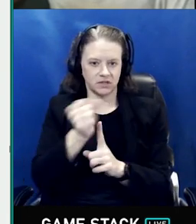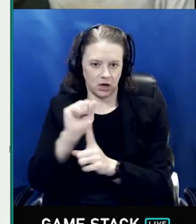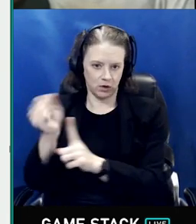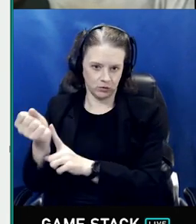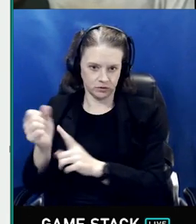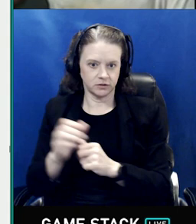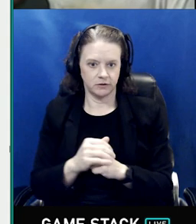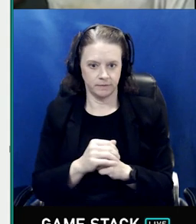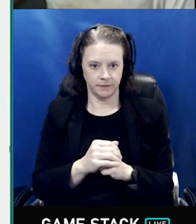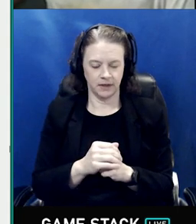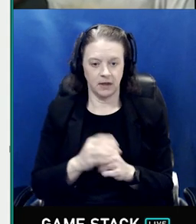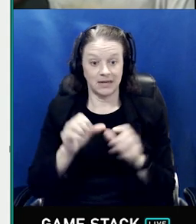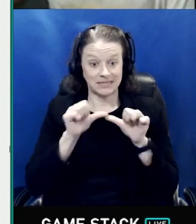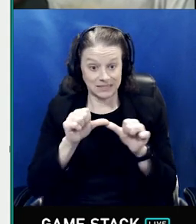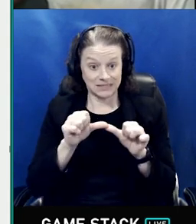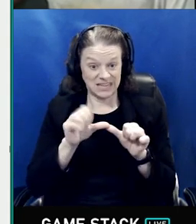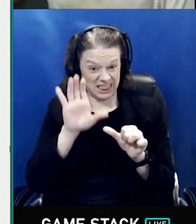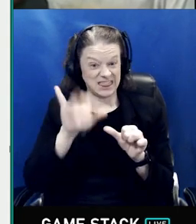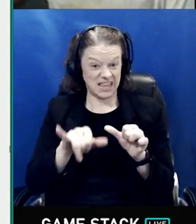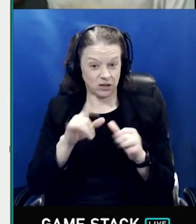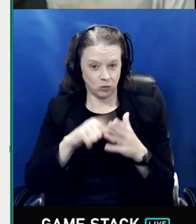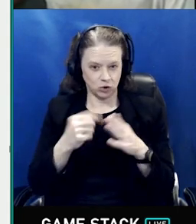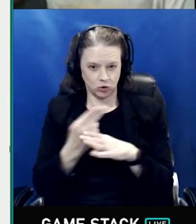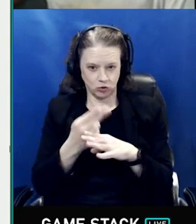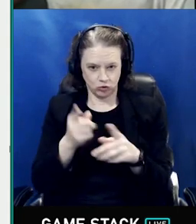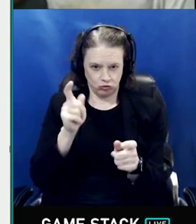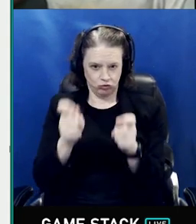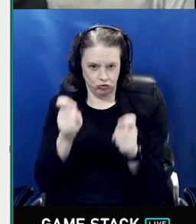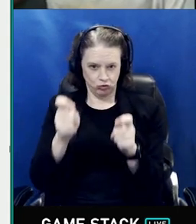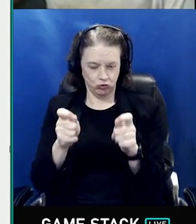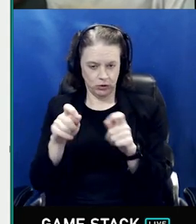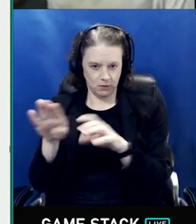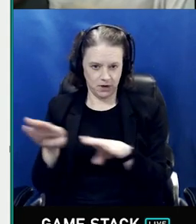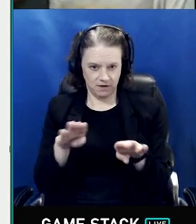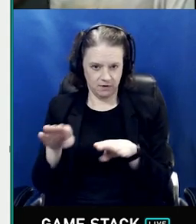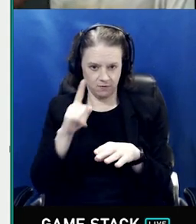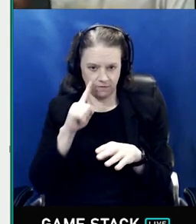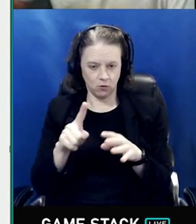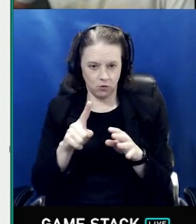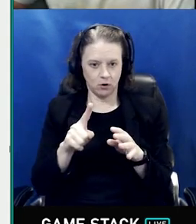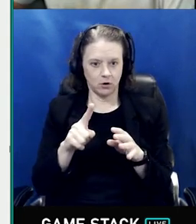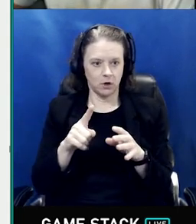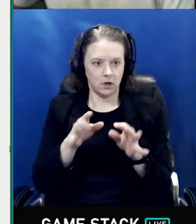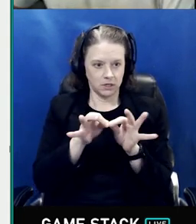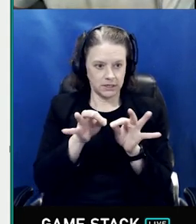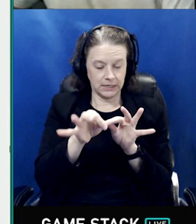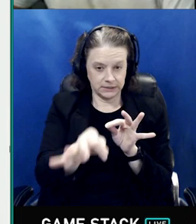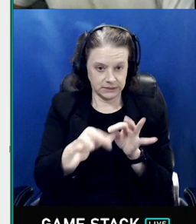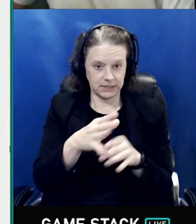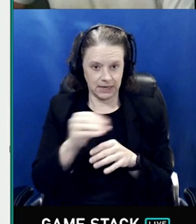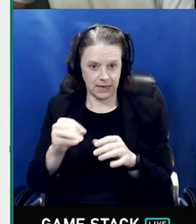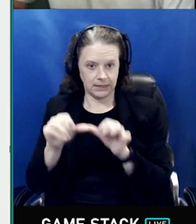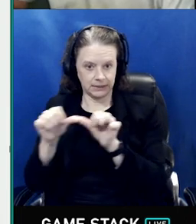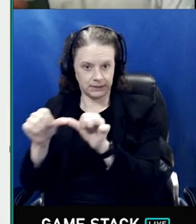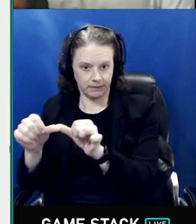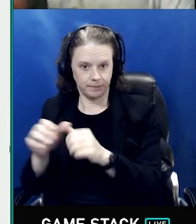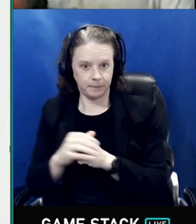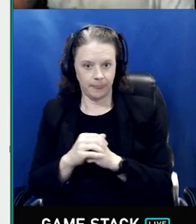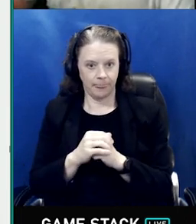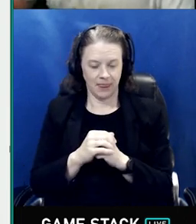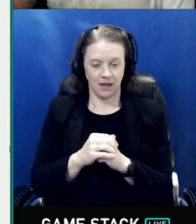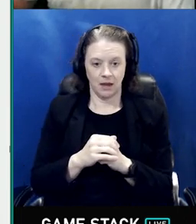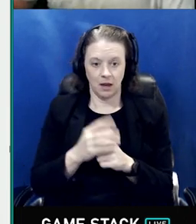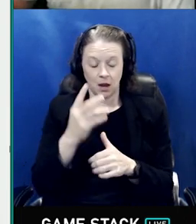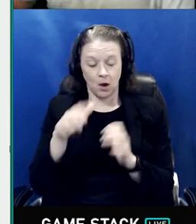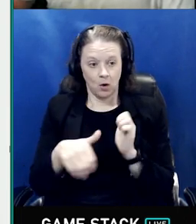the behavior for choosing availability and latency in your database. Now, most cloud-native SQL databases provide two